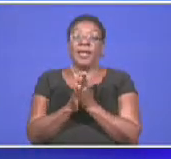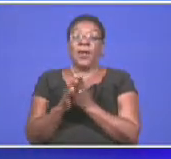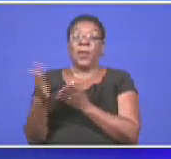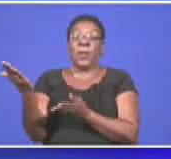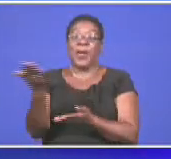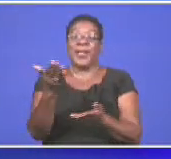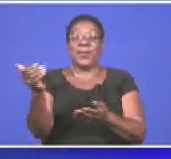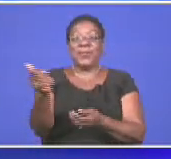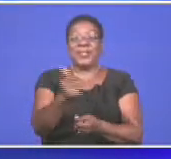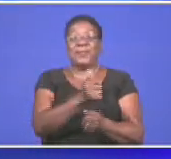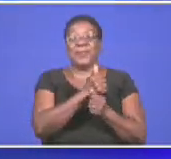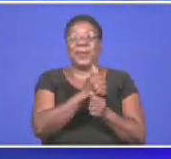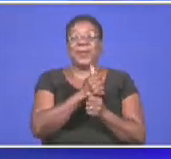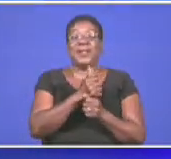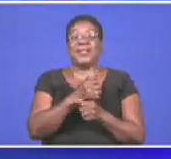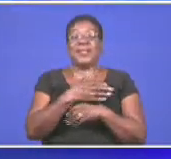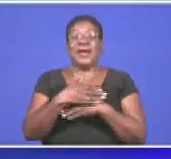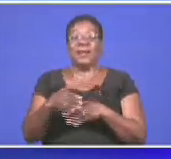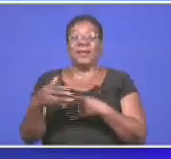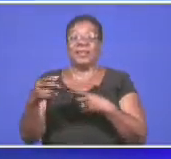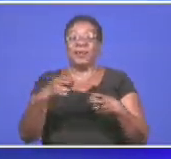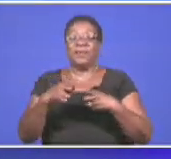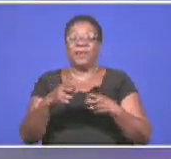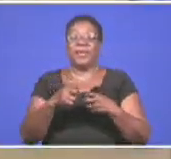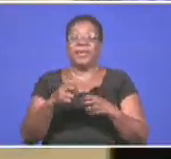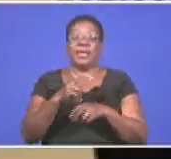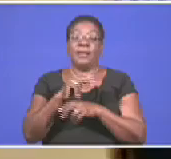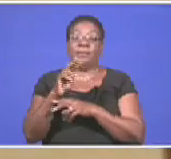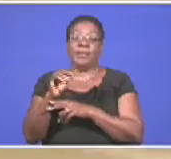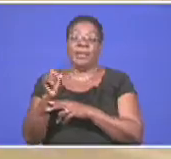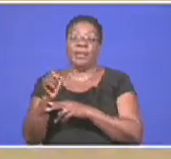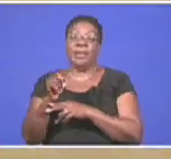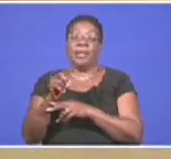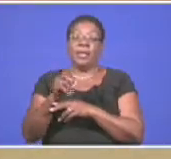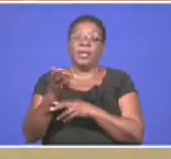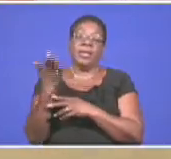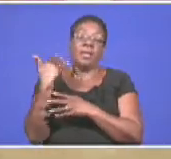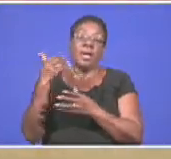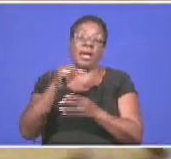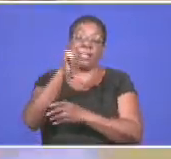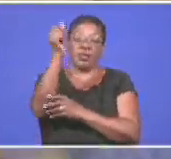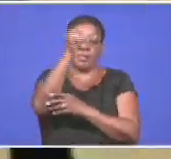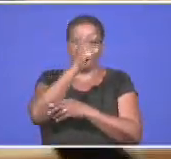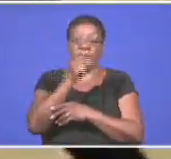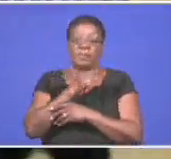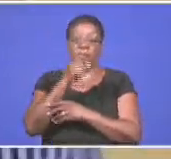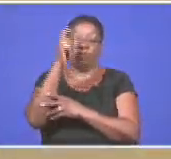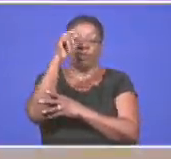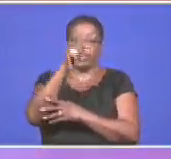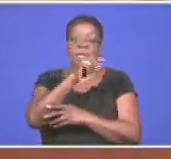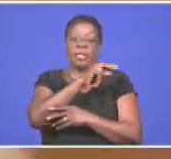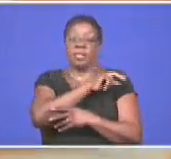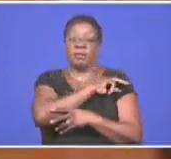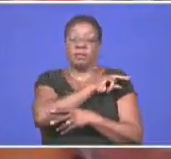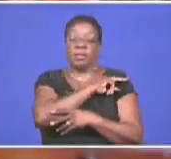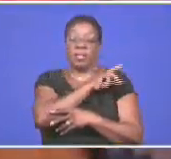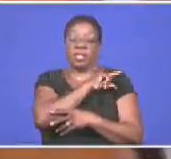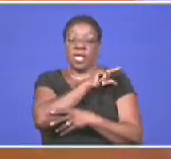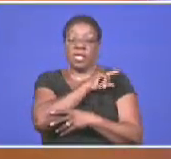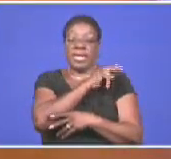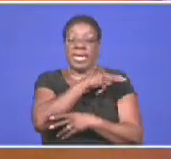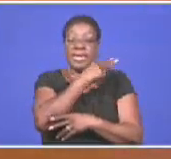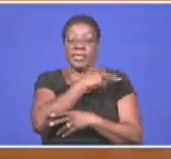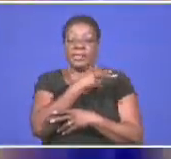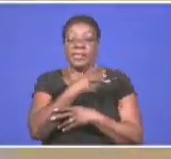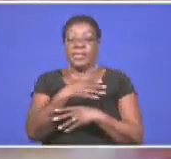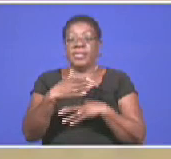Welcome to sports, everybody. After suffering a season-ending ACL injury last season, LaShawn Higgs was granted a medical red, allowing her to play out